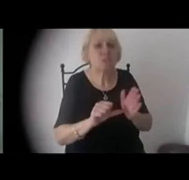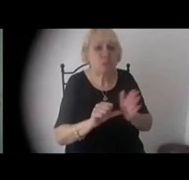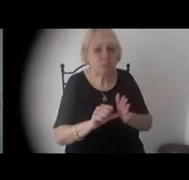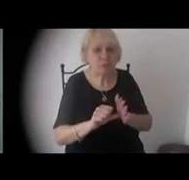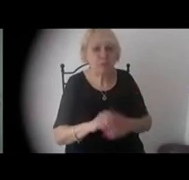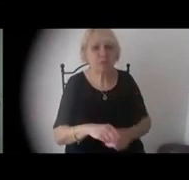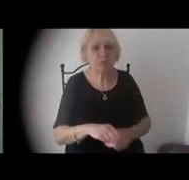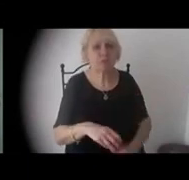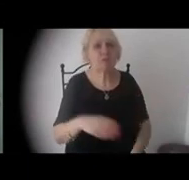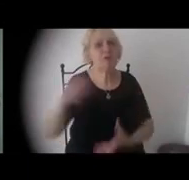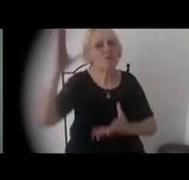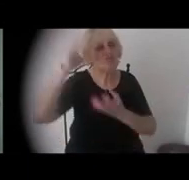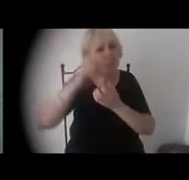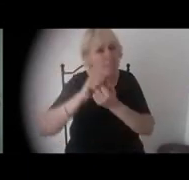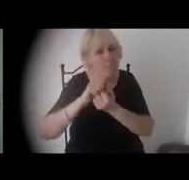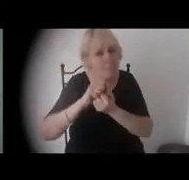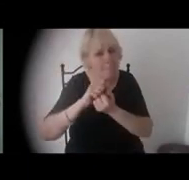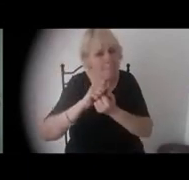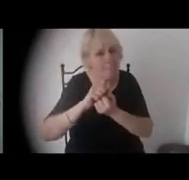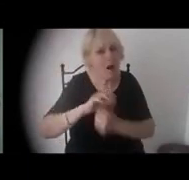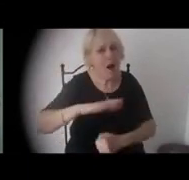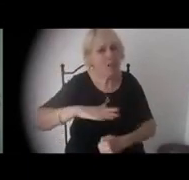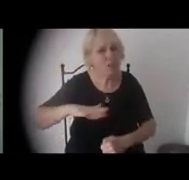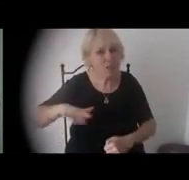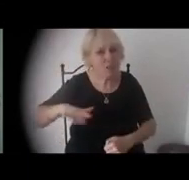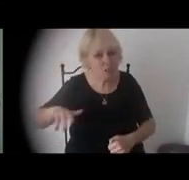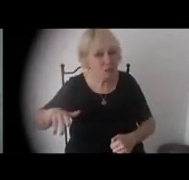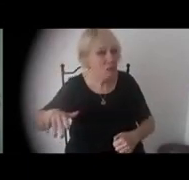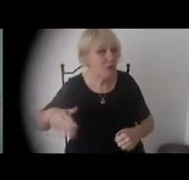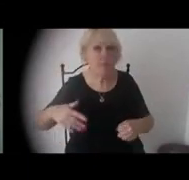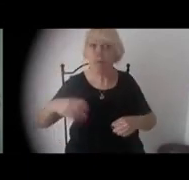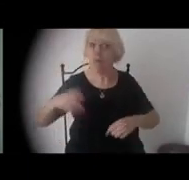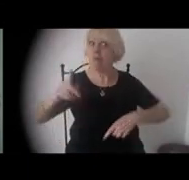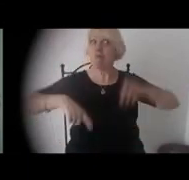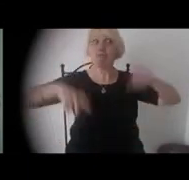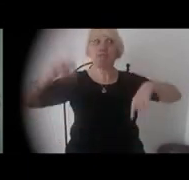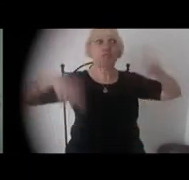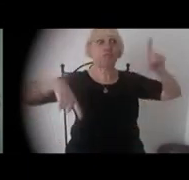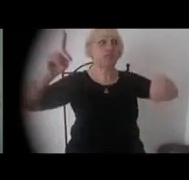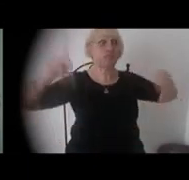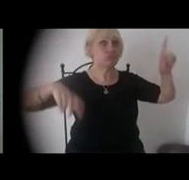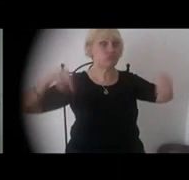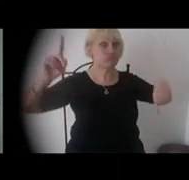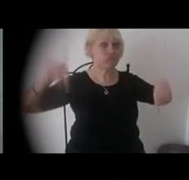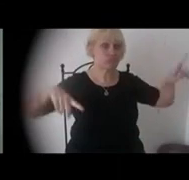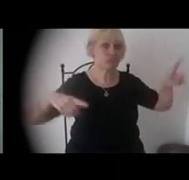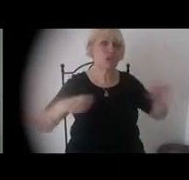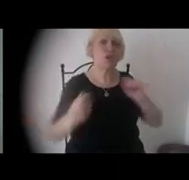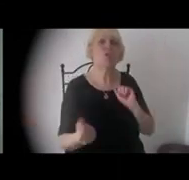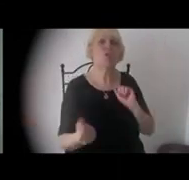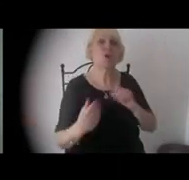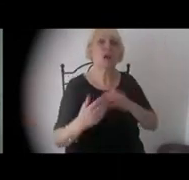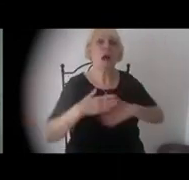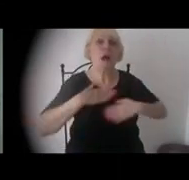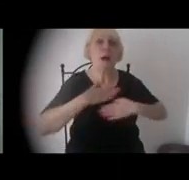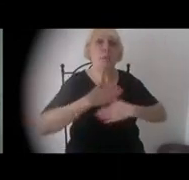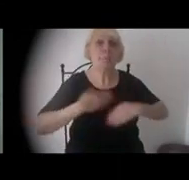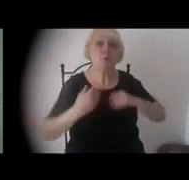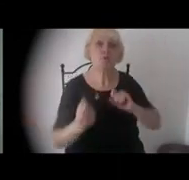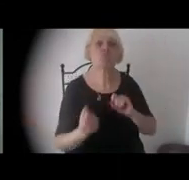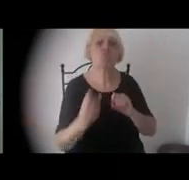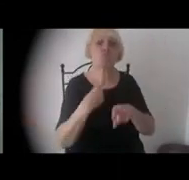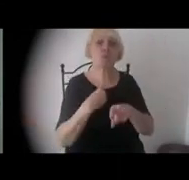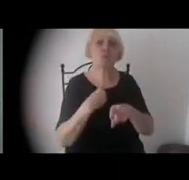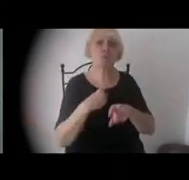just one thing. They'll have a range of emotional responses. What we found in the summer was